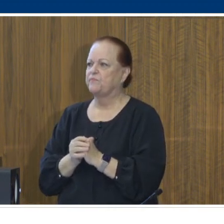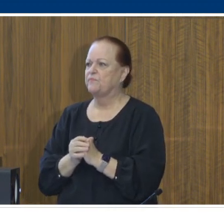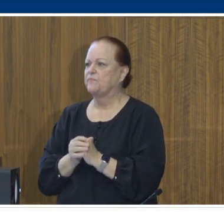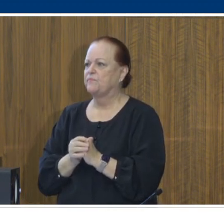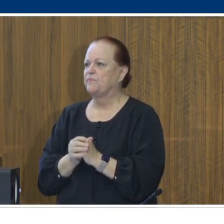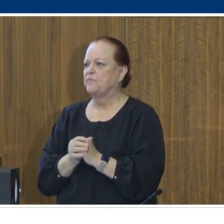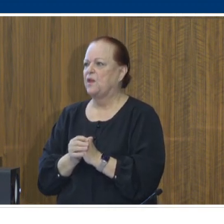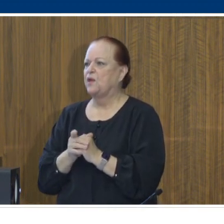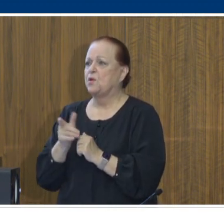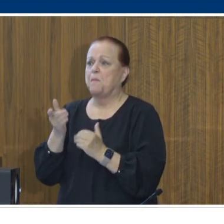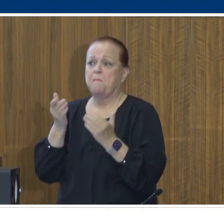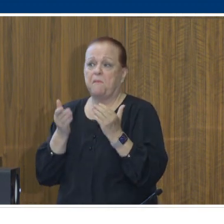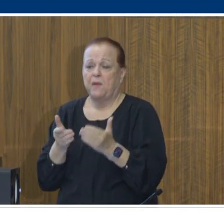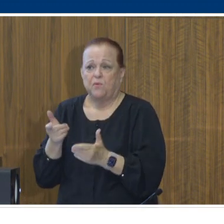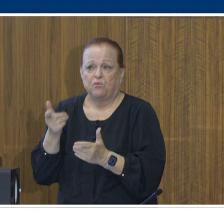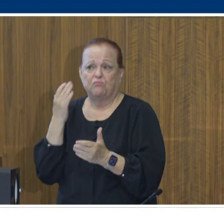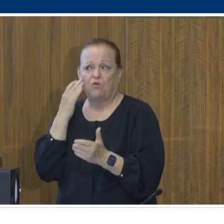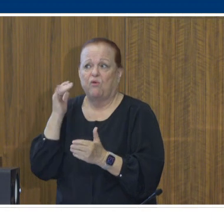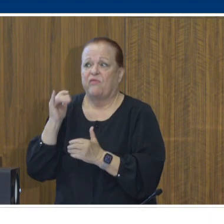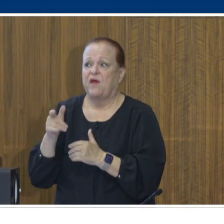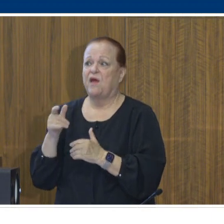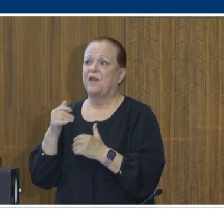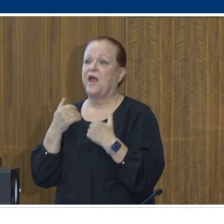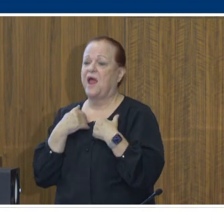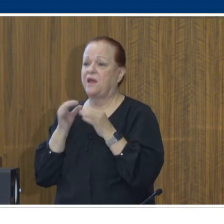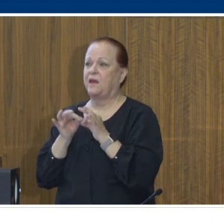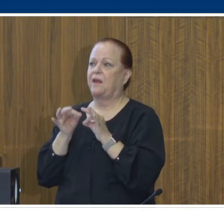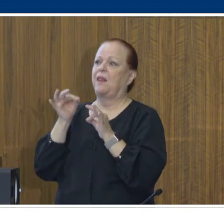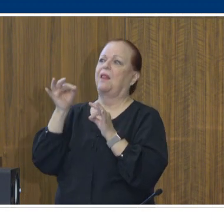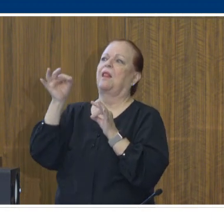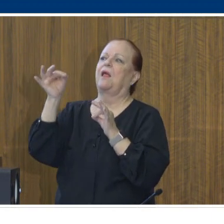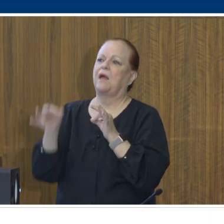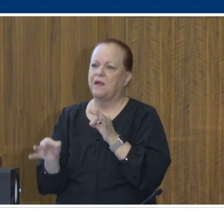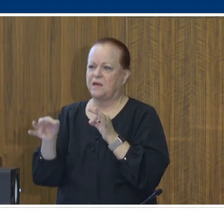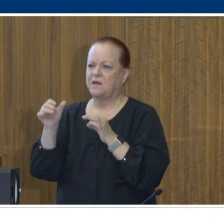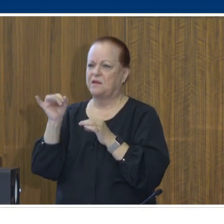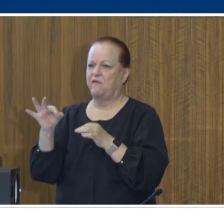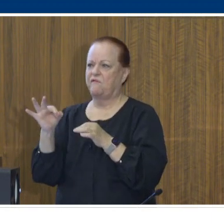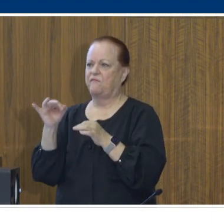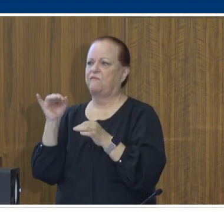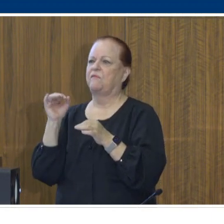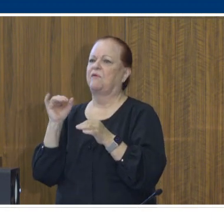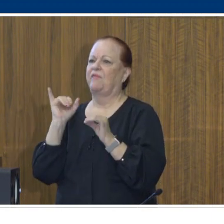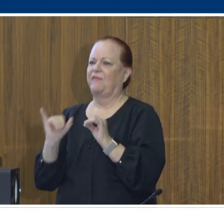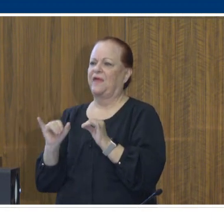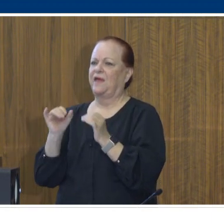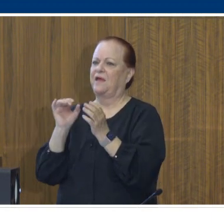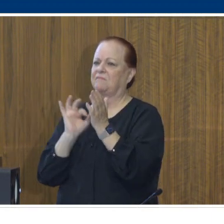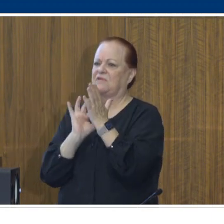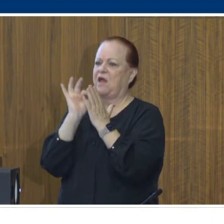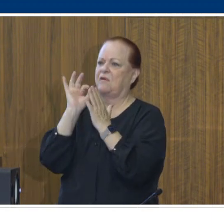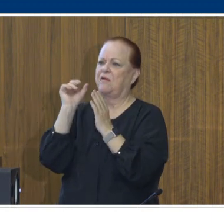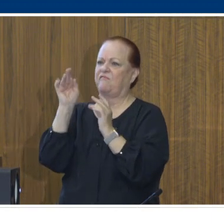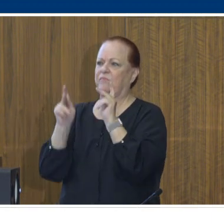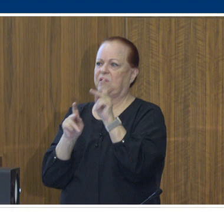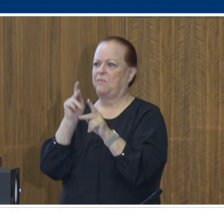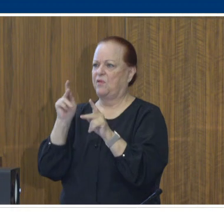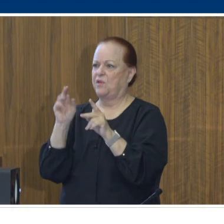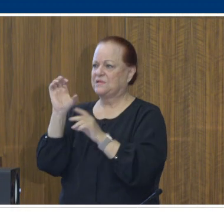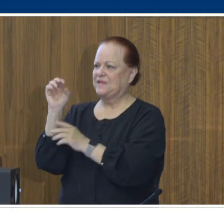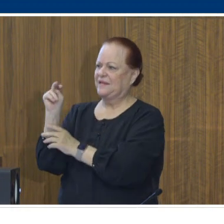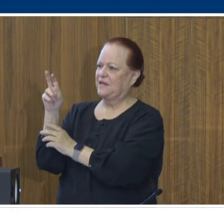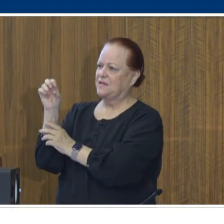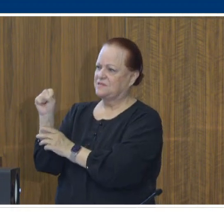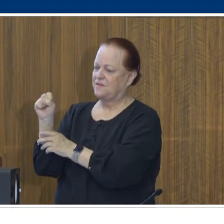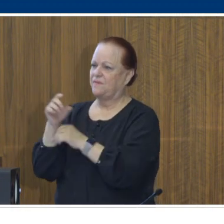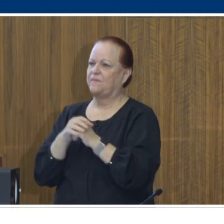You may have heard that there have been significant delays in receipt of the census redistricting data. The COVID-19